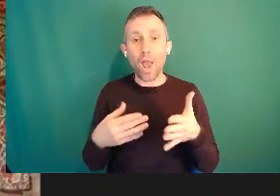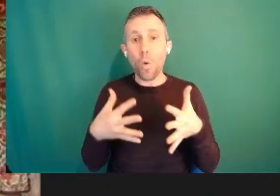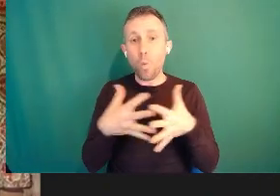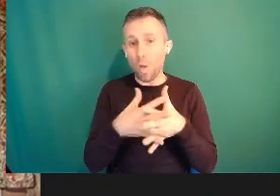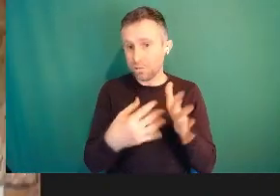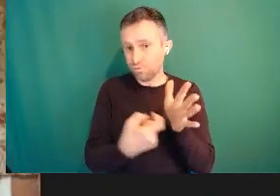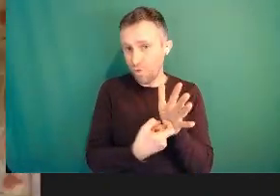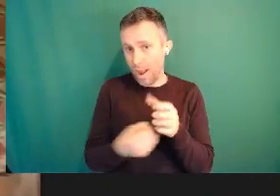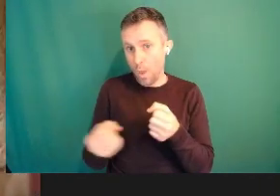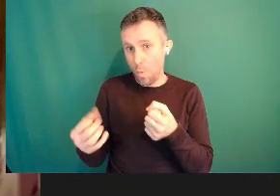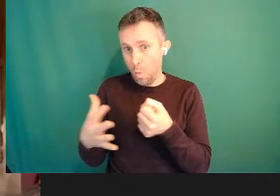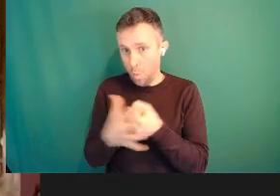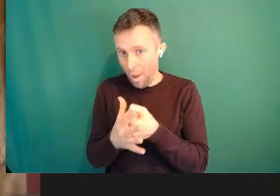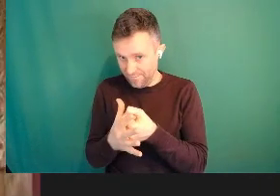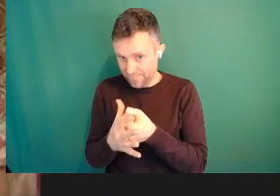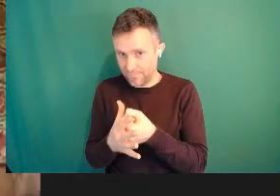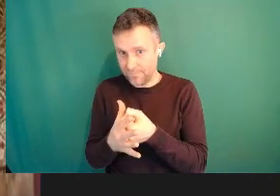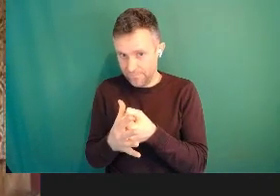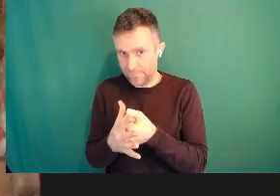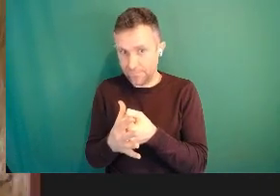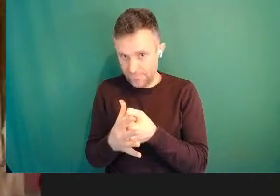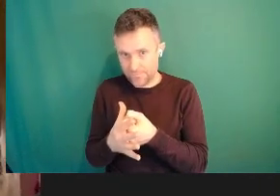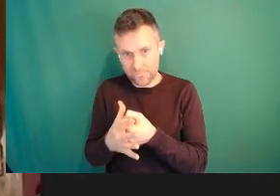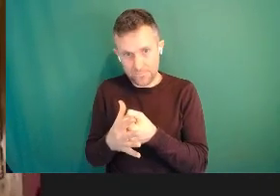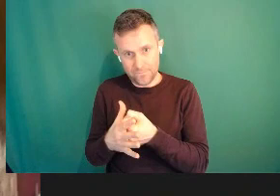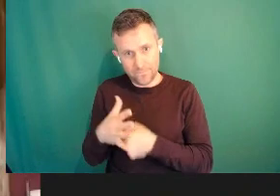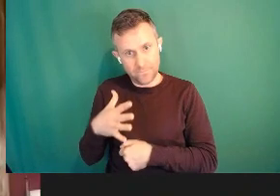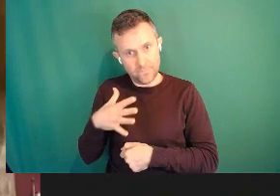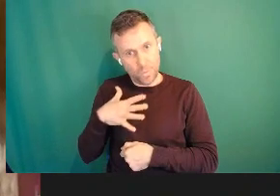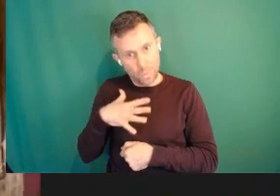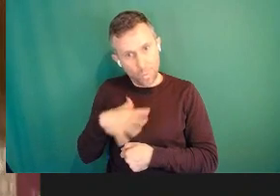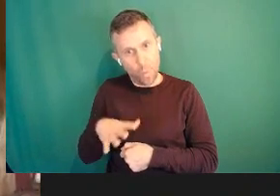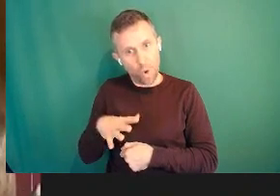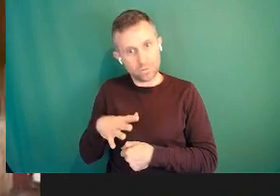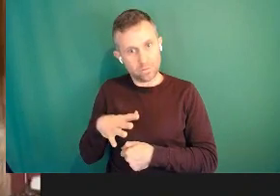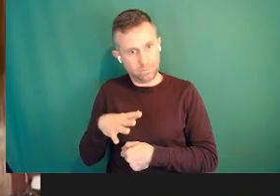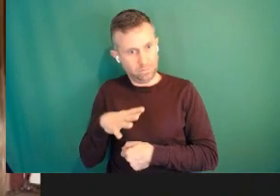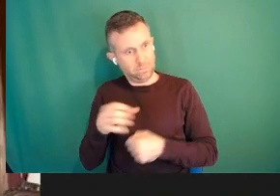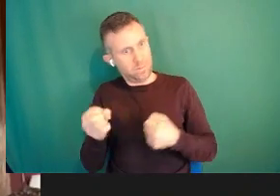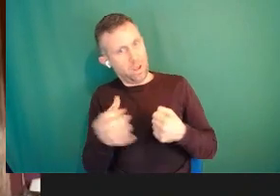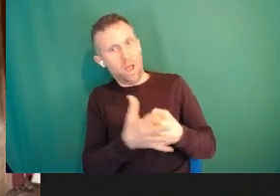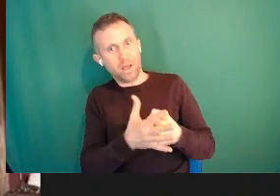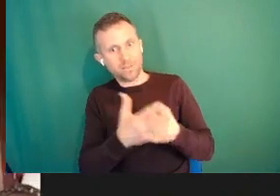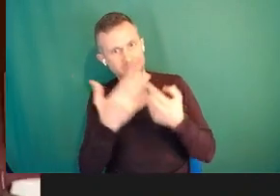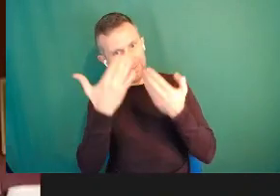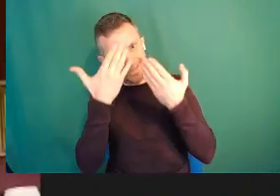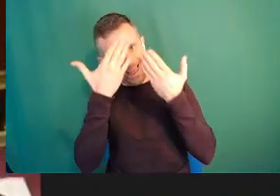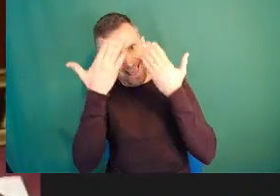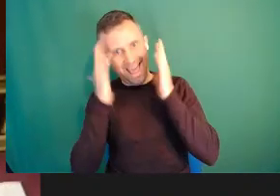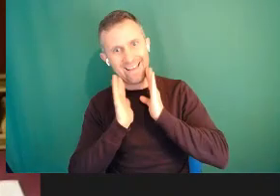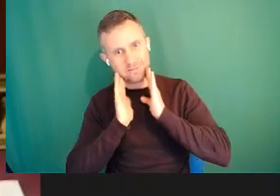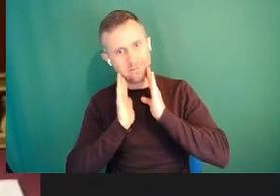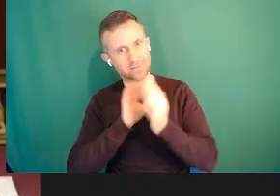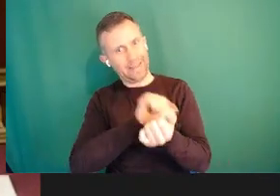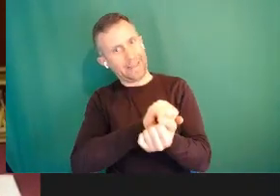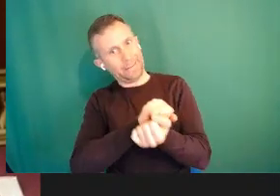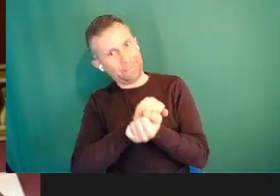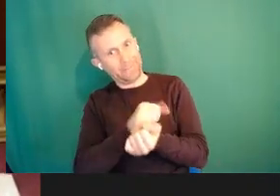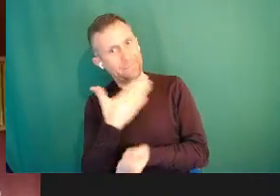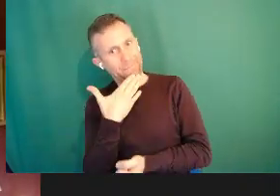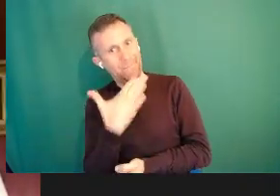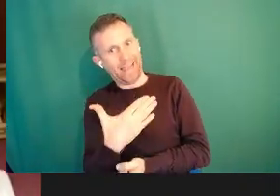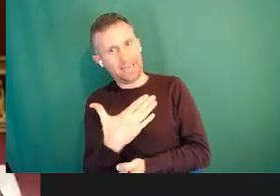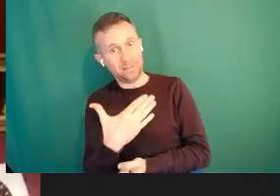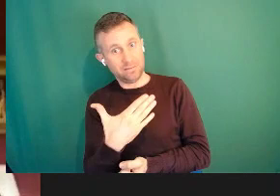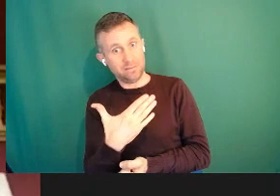the head was delivered to her. She had it embalmed, and the story goes that she wore it in a bag, a